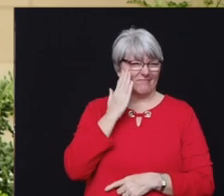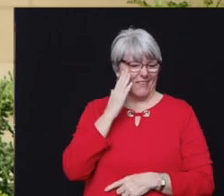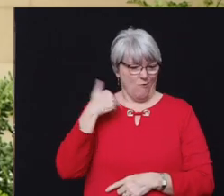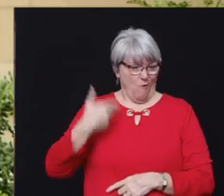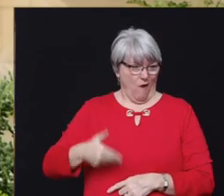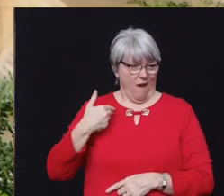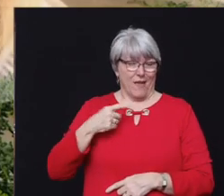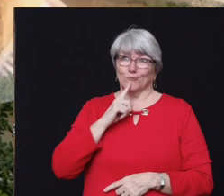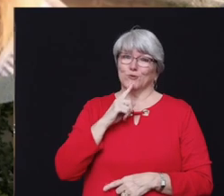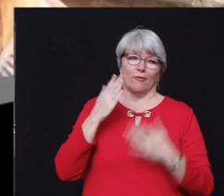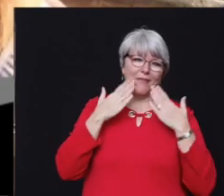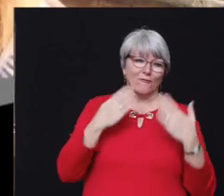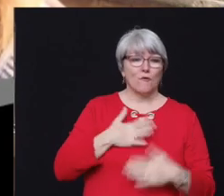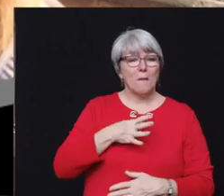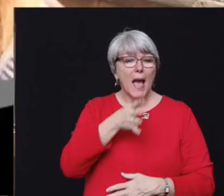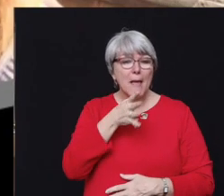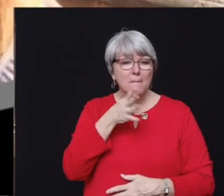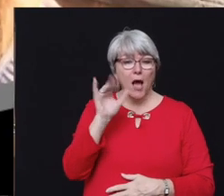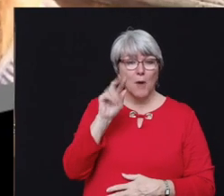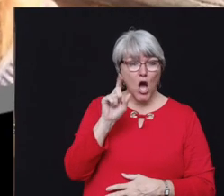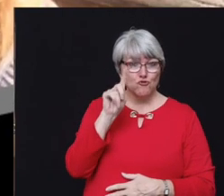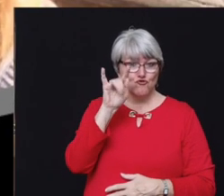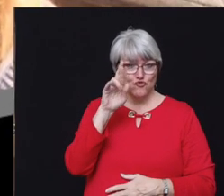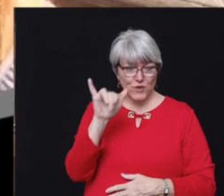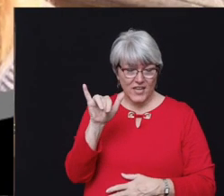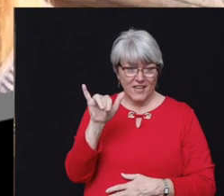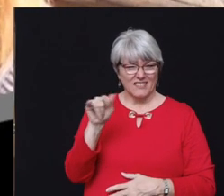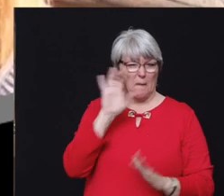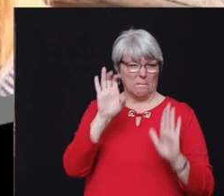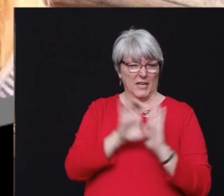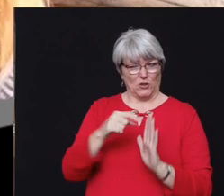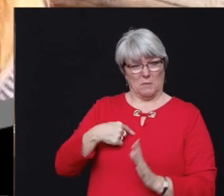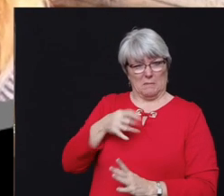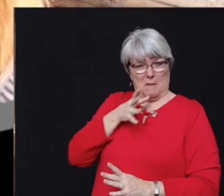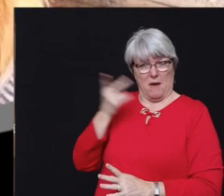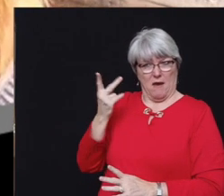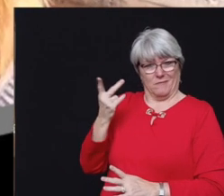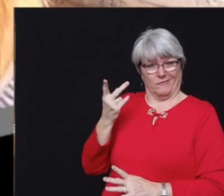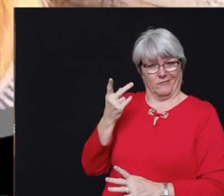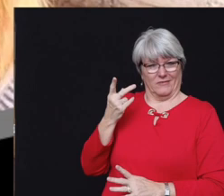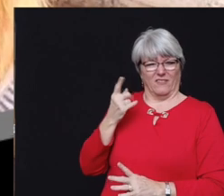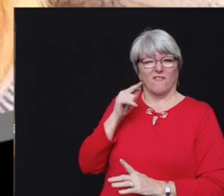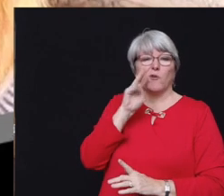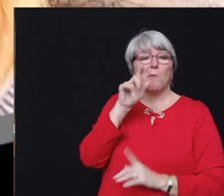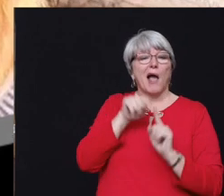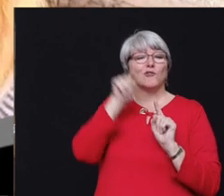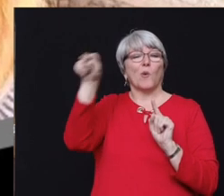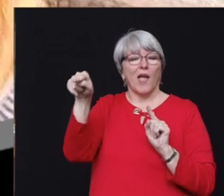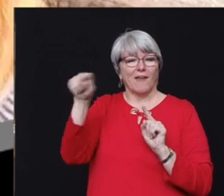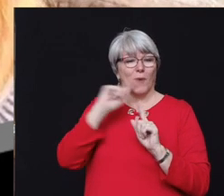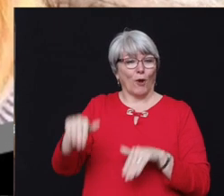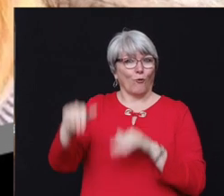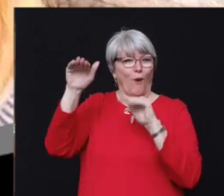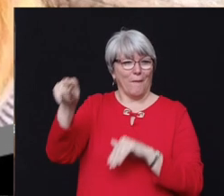am super grateful for my mom, Audrey. Here's a picture of us from just a few miles away from where